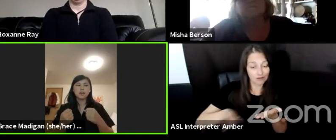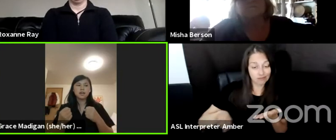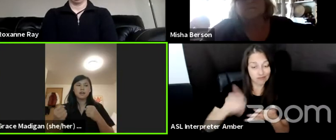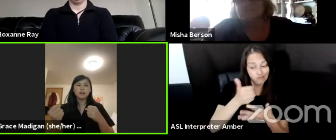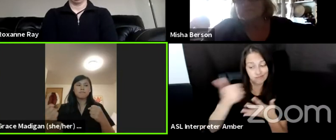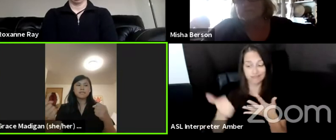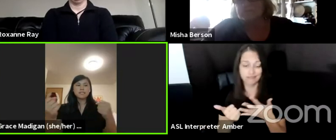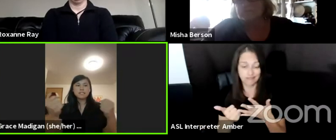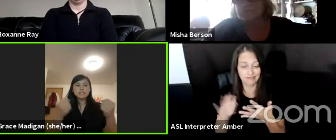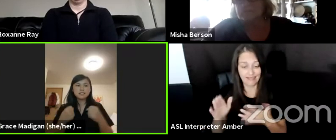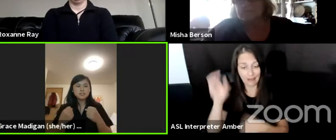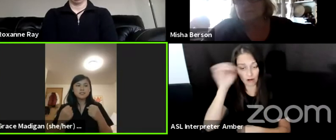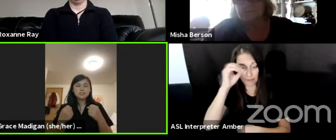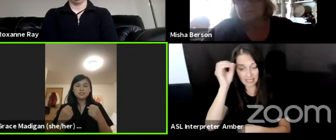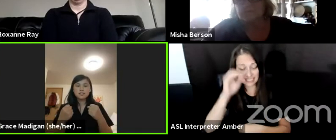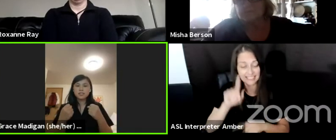perspectives